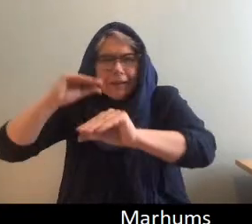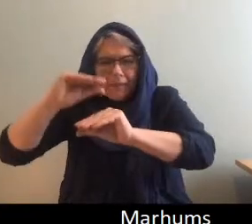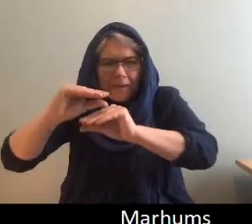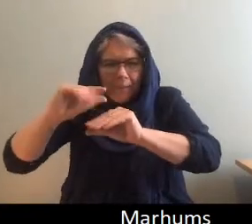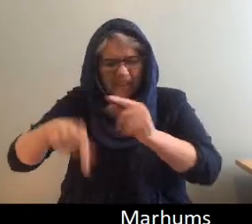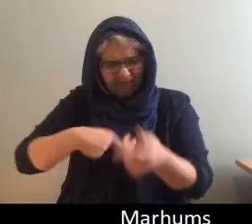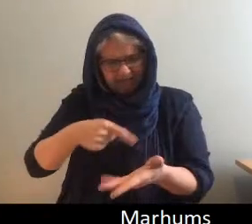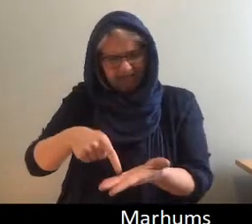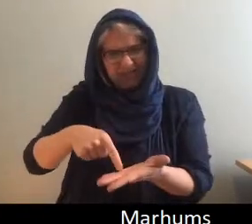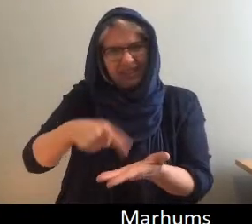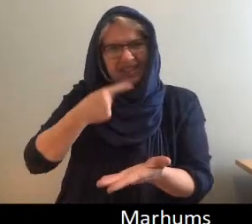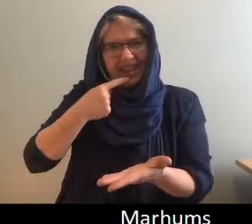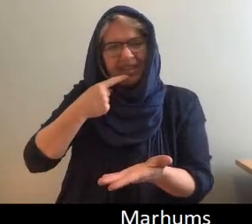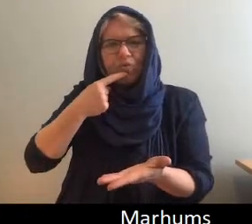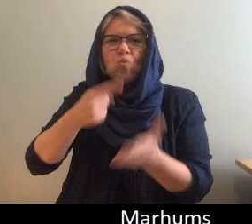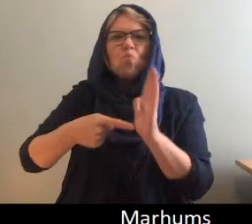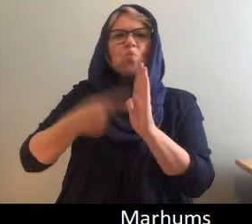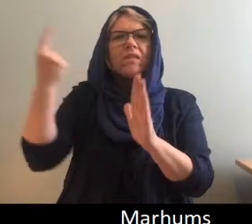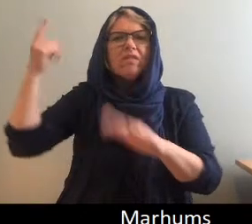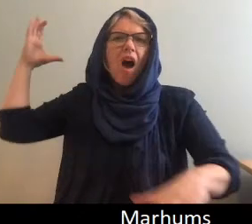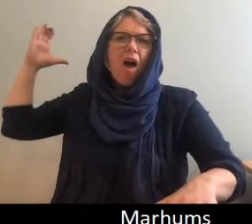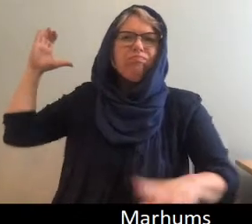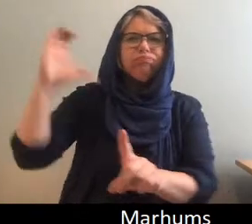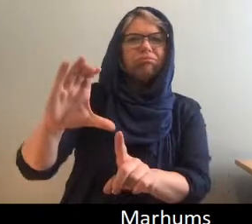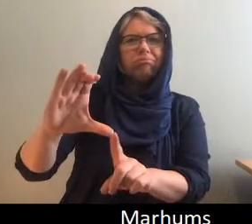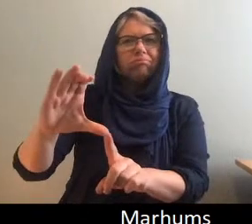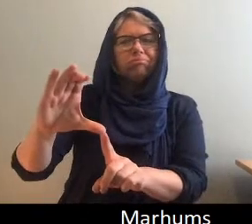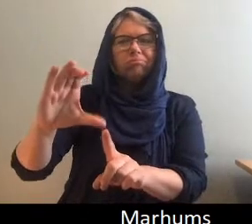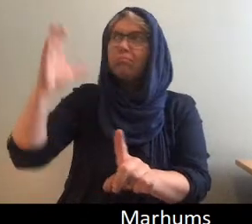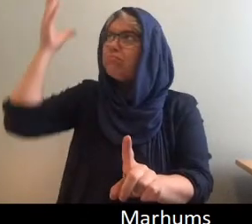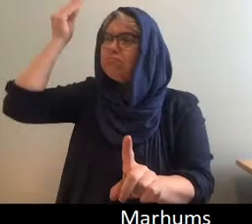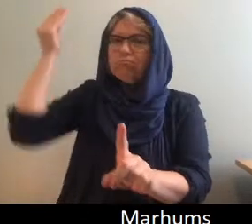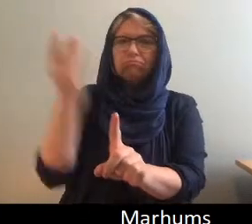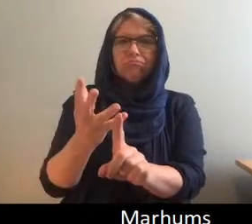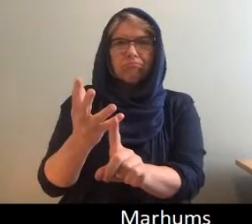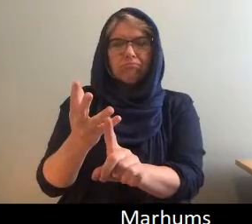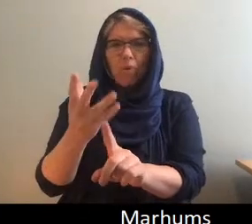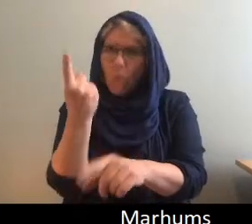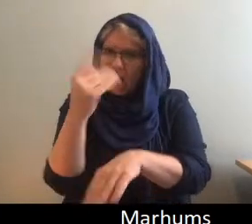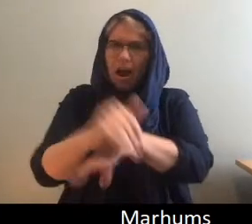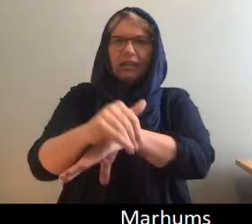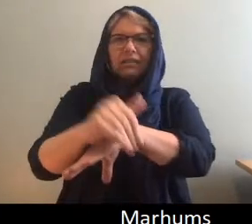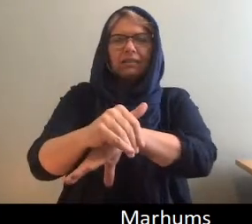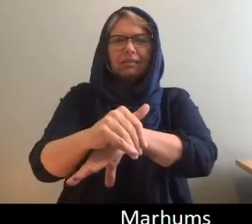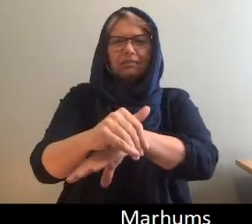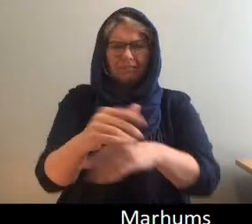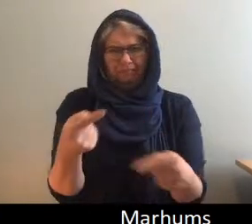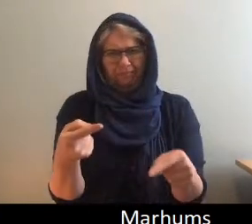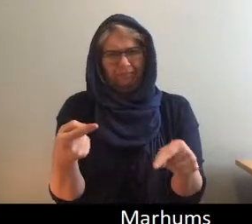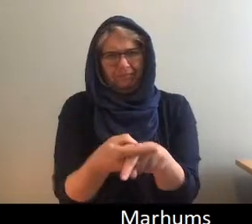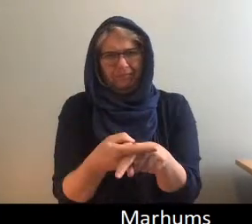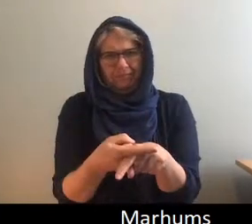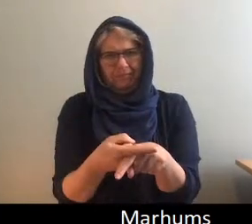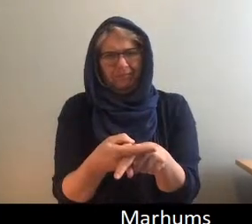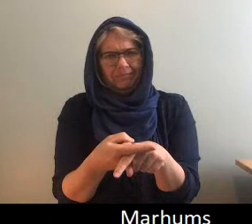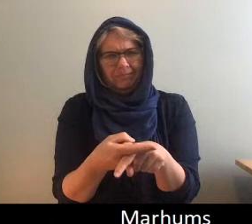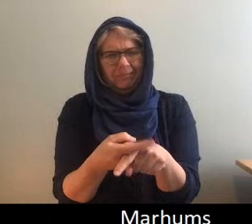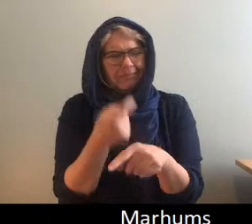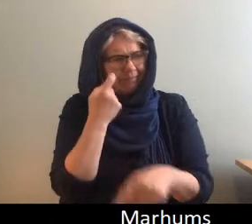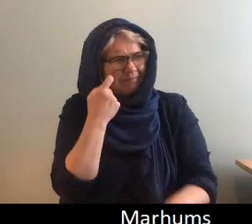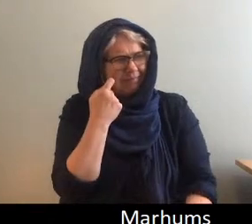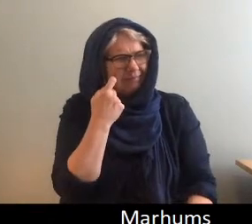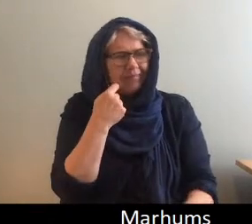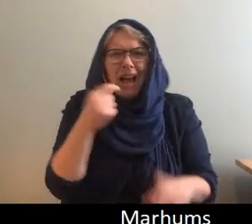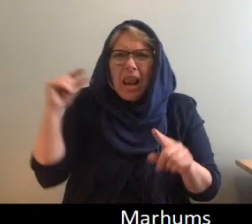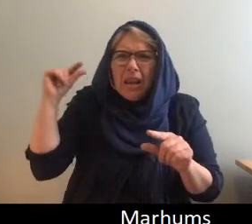came down over 23 years, and then the Quran in another place is saying on the one night it was revealed. This is a contradiction. This is a